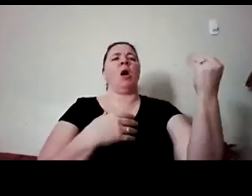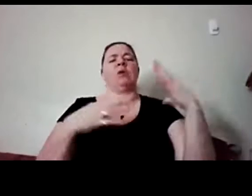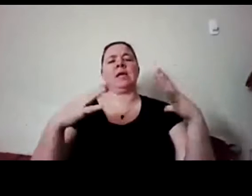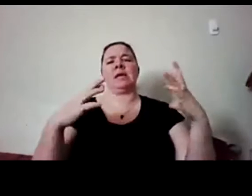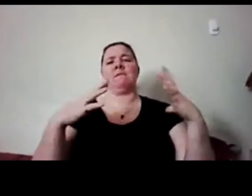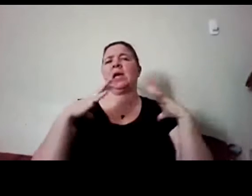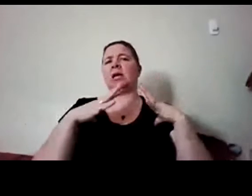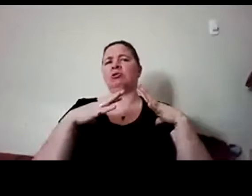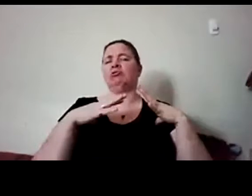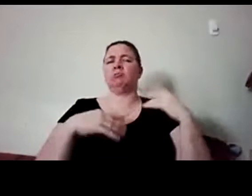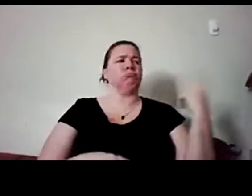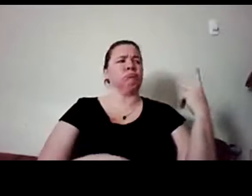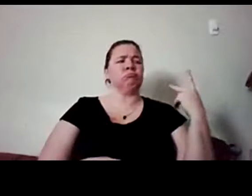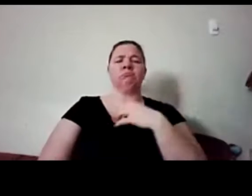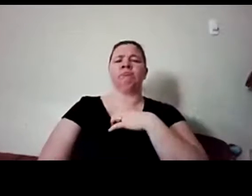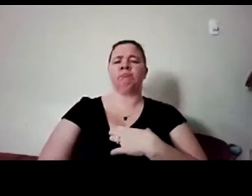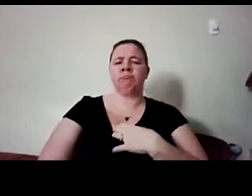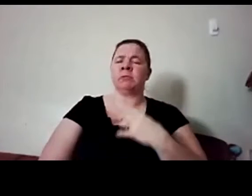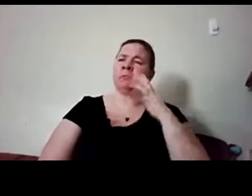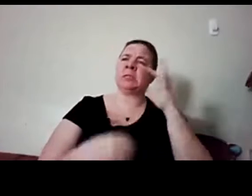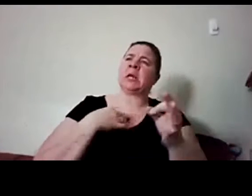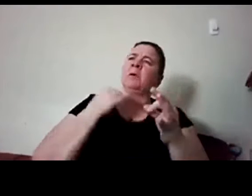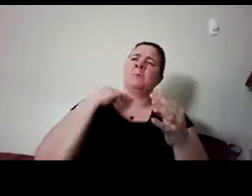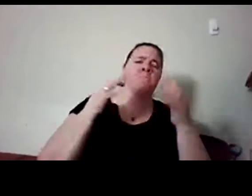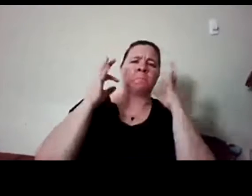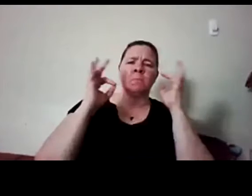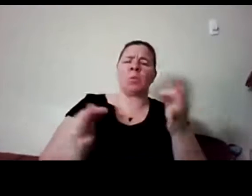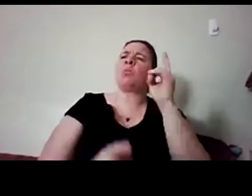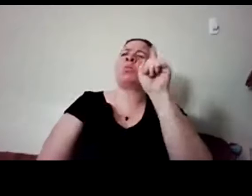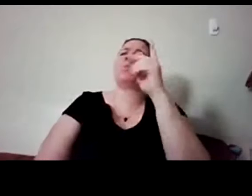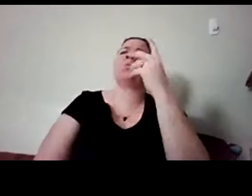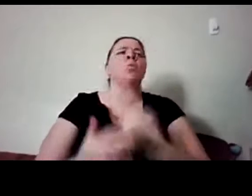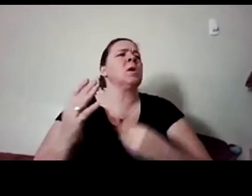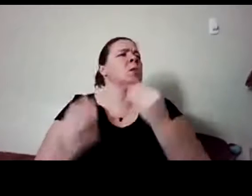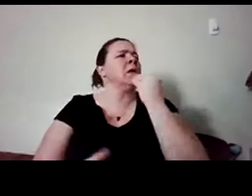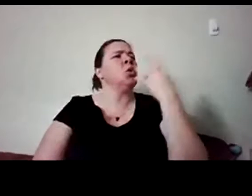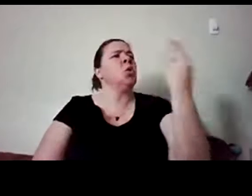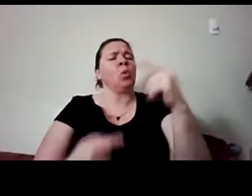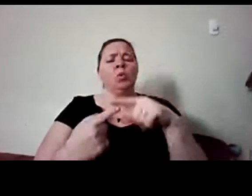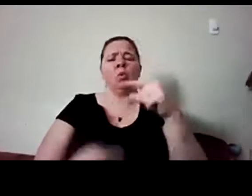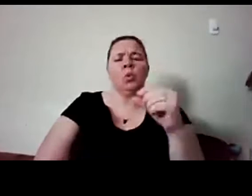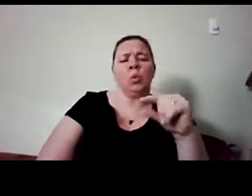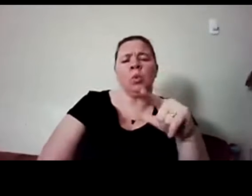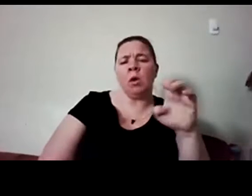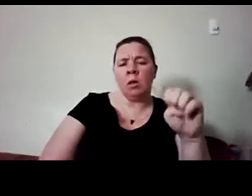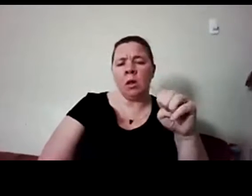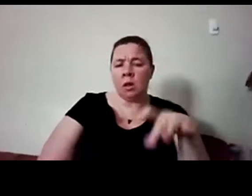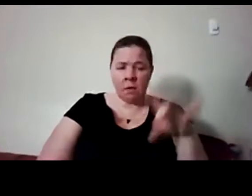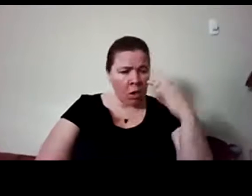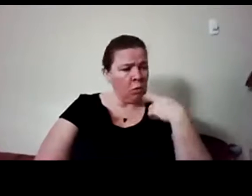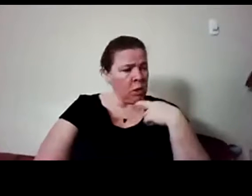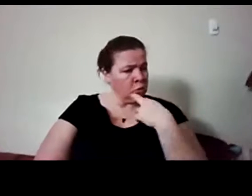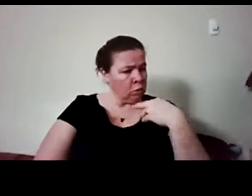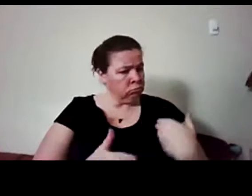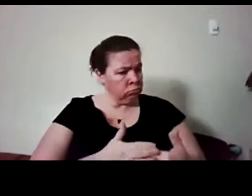hungry. And we're just like, okay, what can we find to eat around here? Online, go to Google. Before you know it, we found a restaurant, found